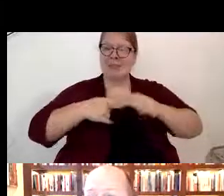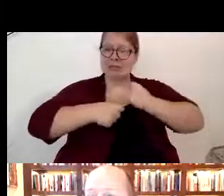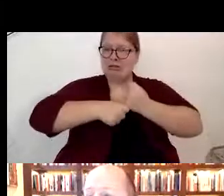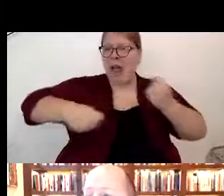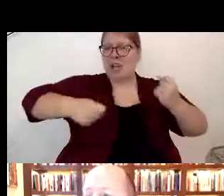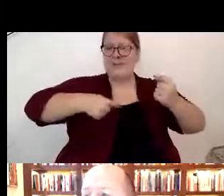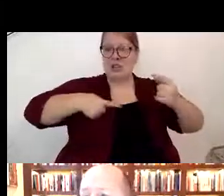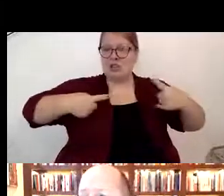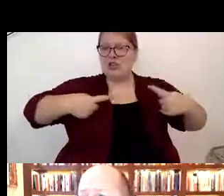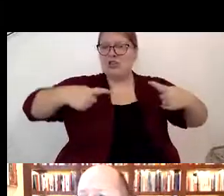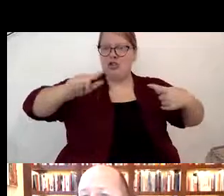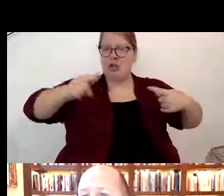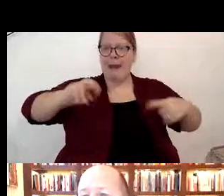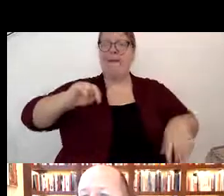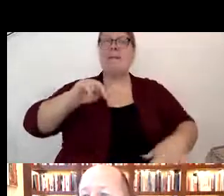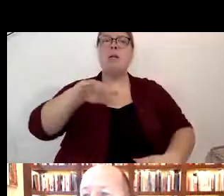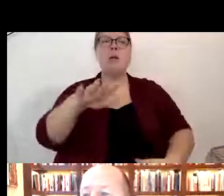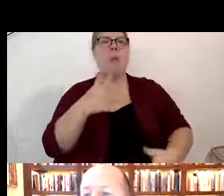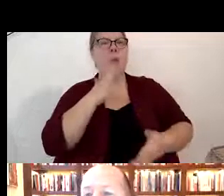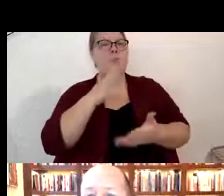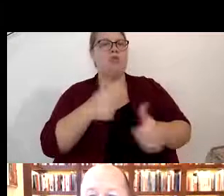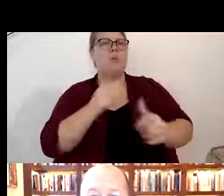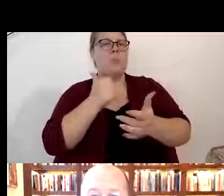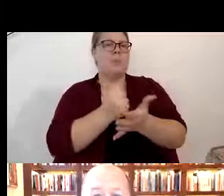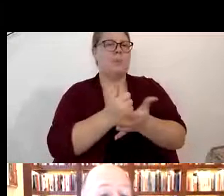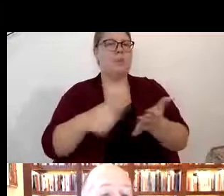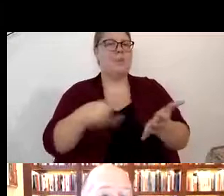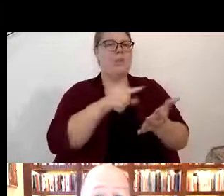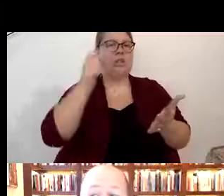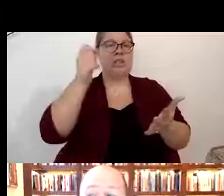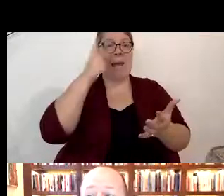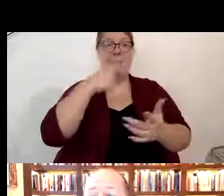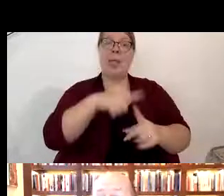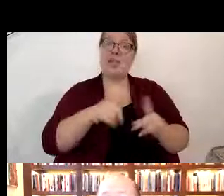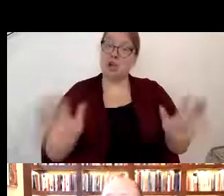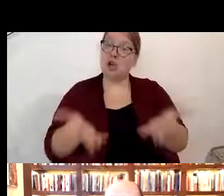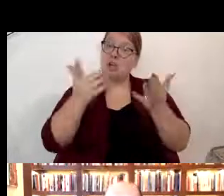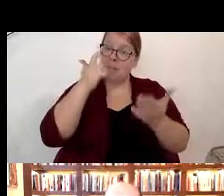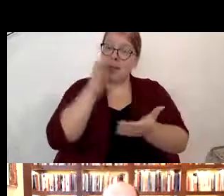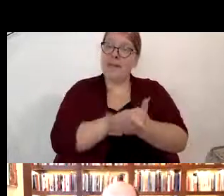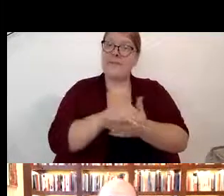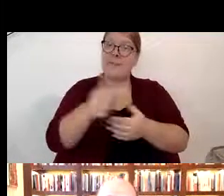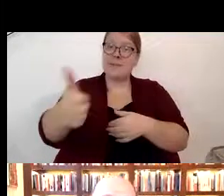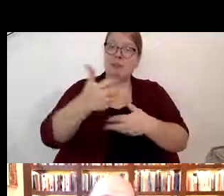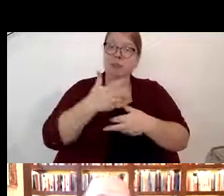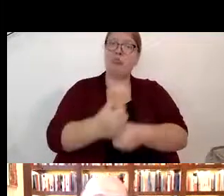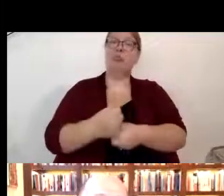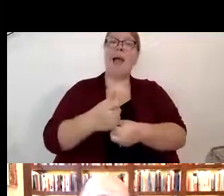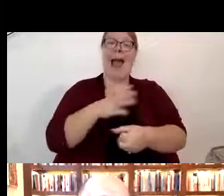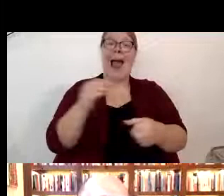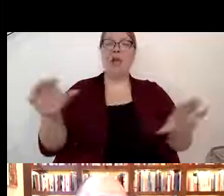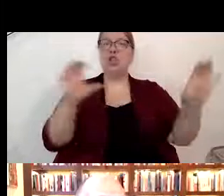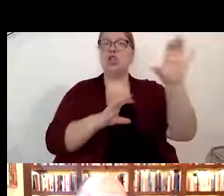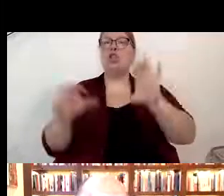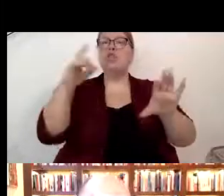That's going to strengthen them. So help them understand that and encourage them to believe in themselves, and search for those hidden tigers